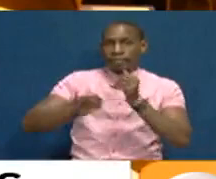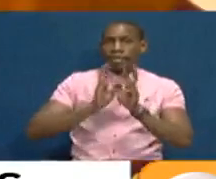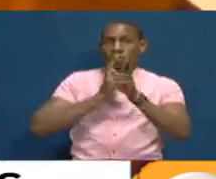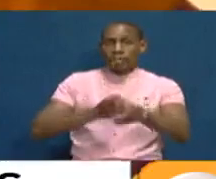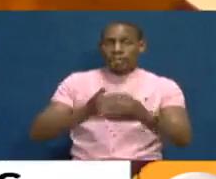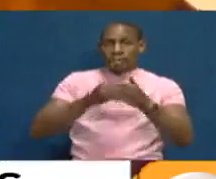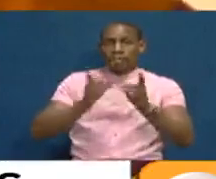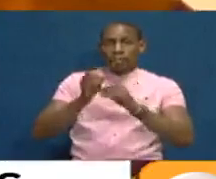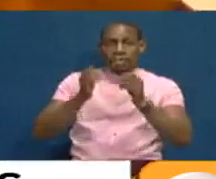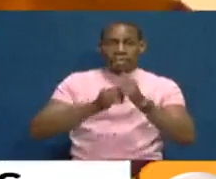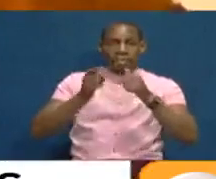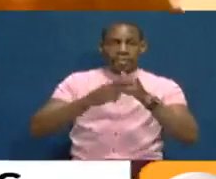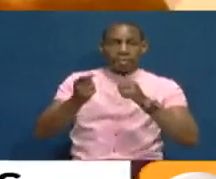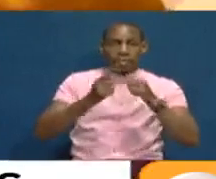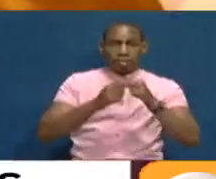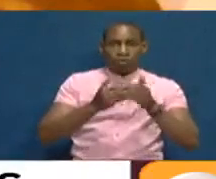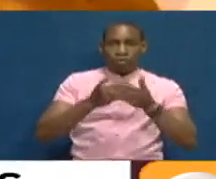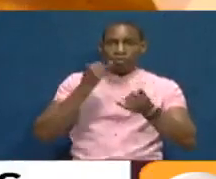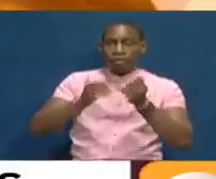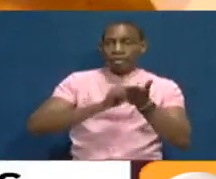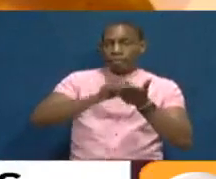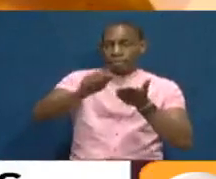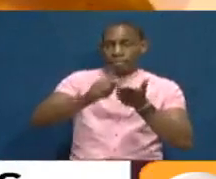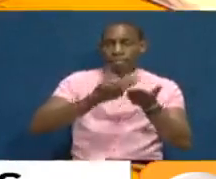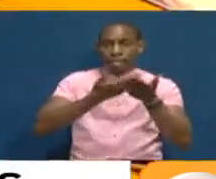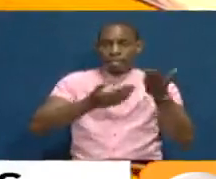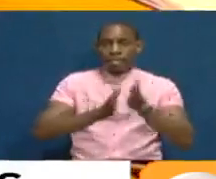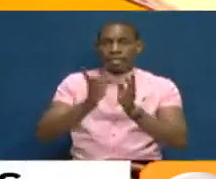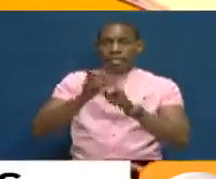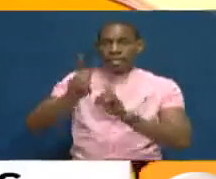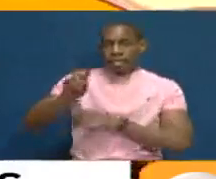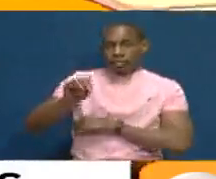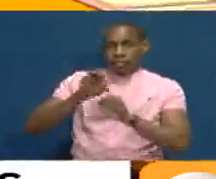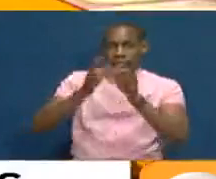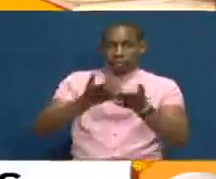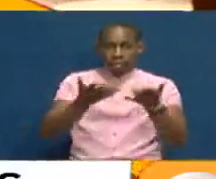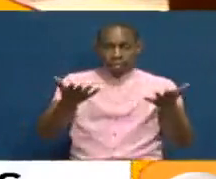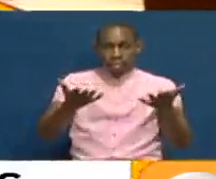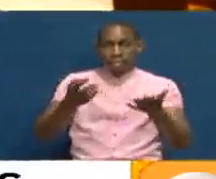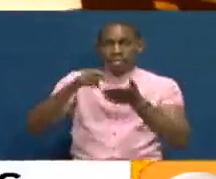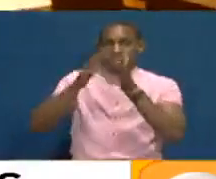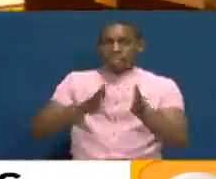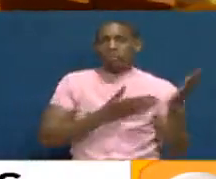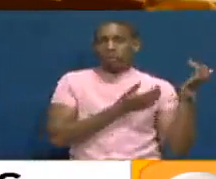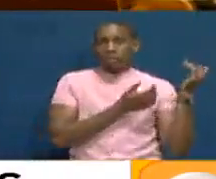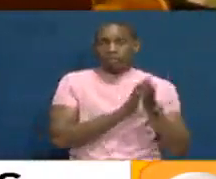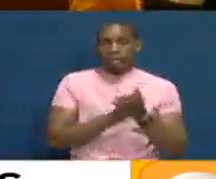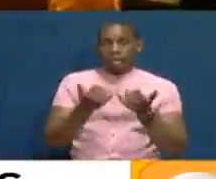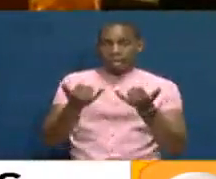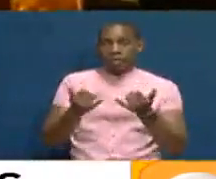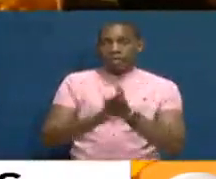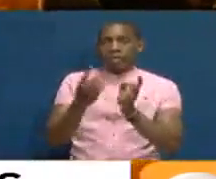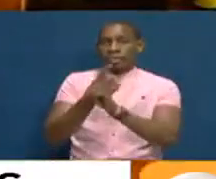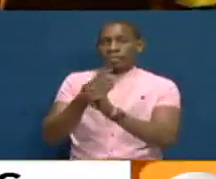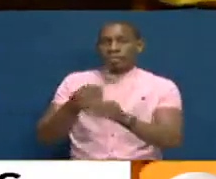report by the 16th of June. Before having the final publication of the register on the 20th, voters and vying candidates expecting that this and